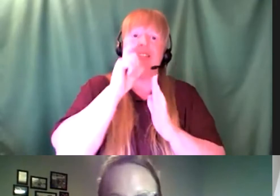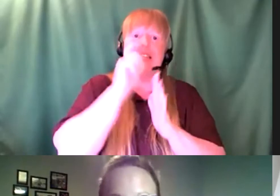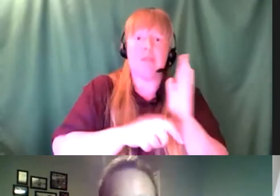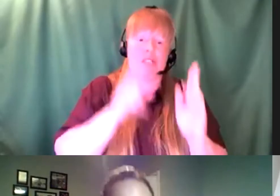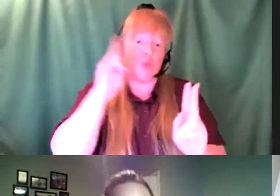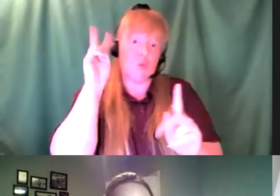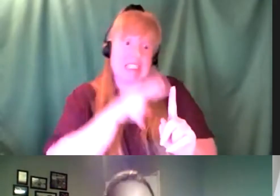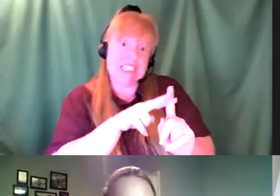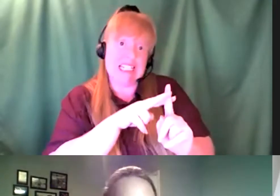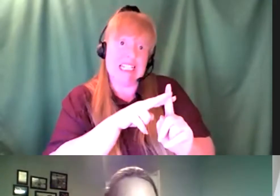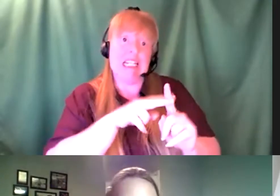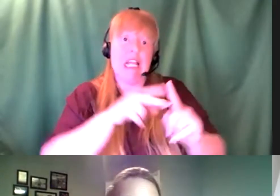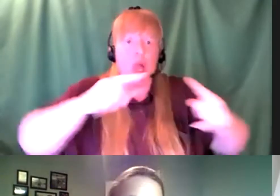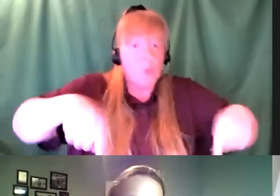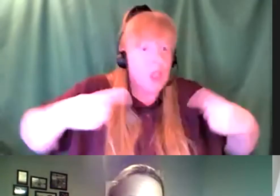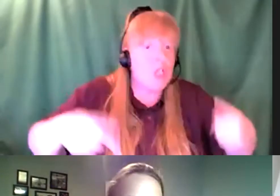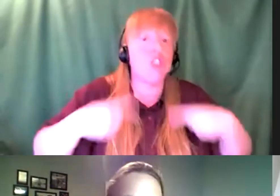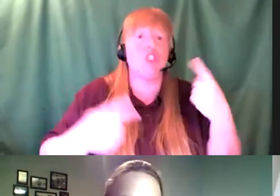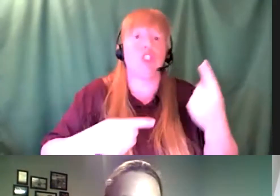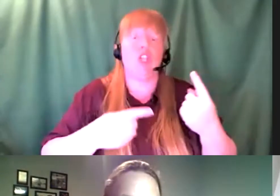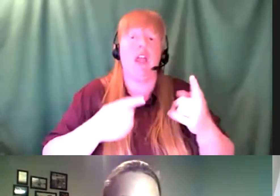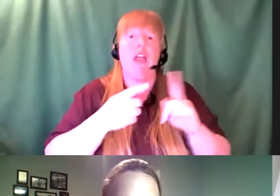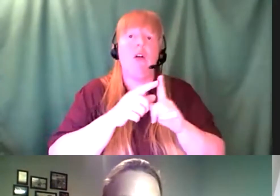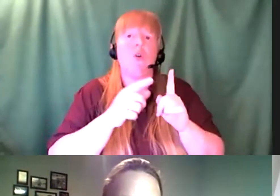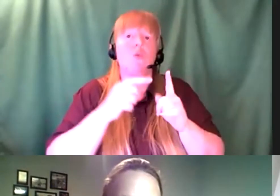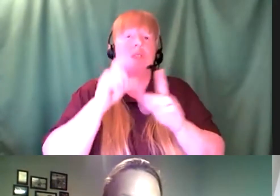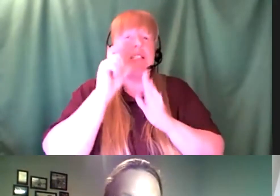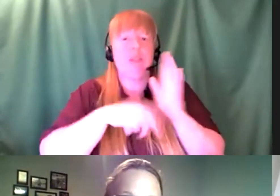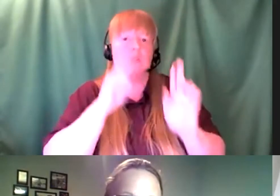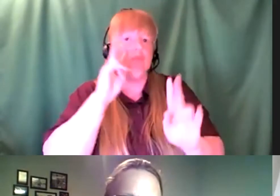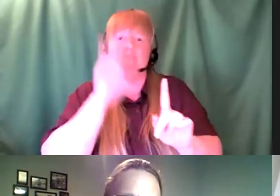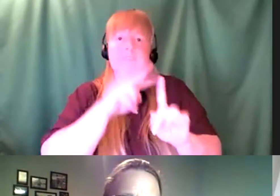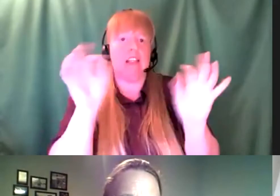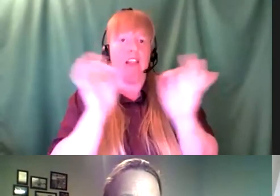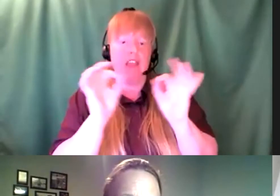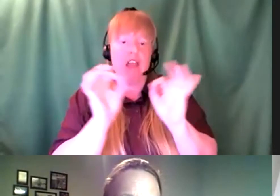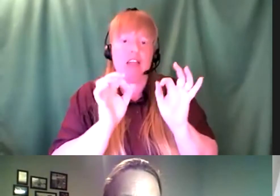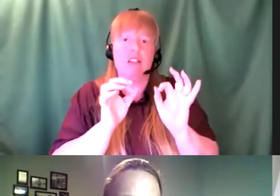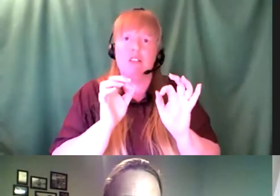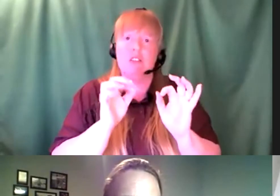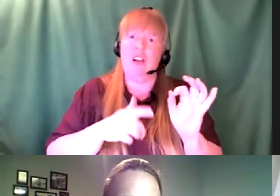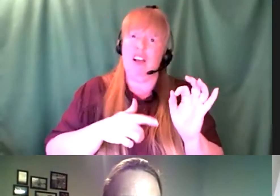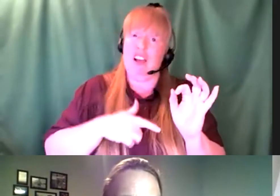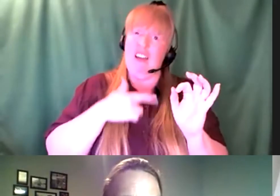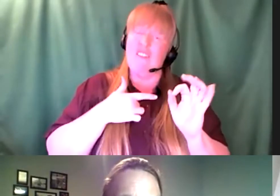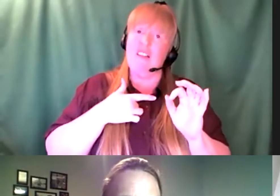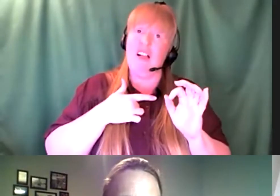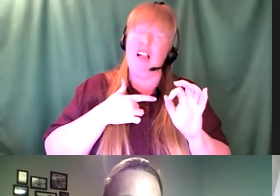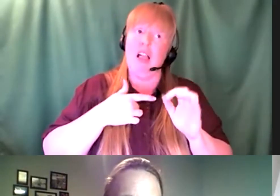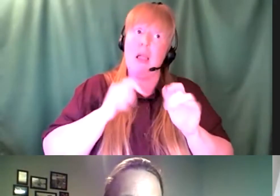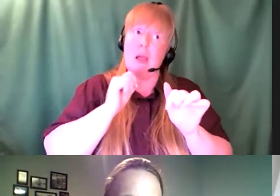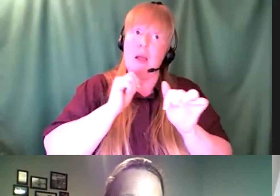of provision. And I do think things are better than they were. But do I think there's a lot more work to do?